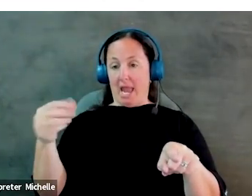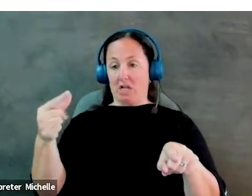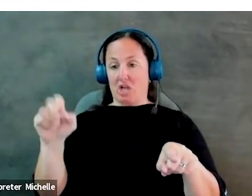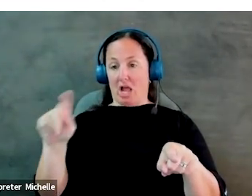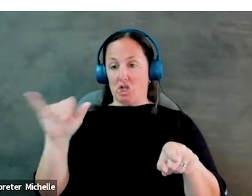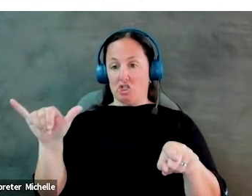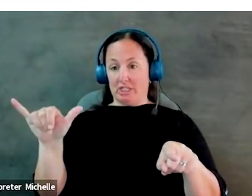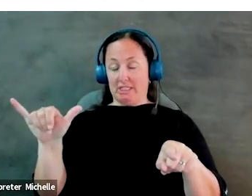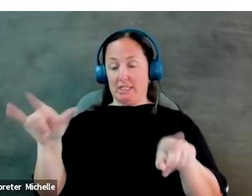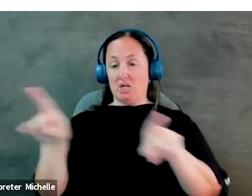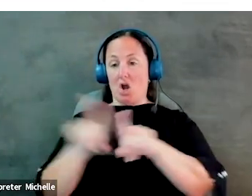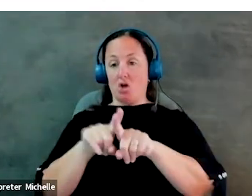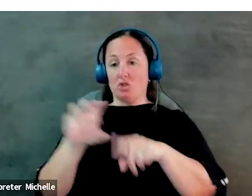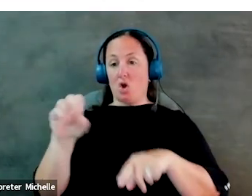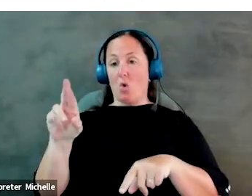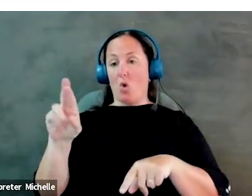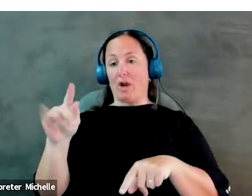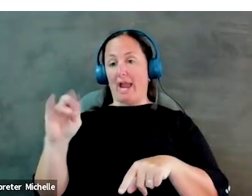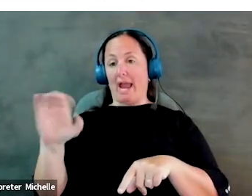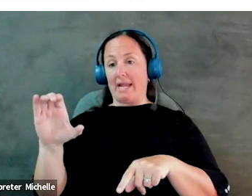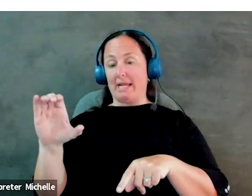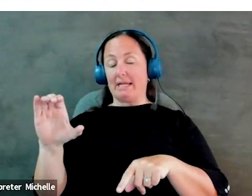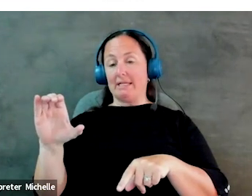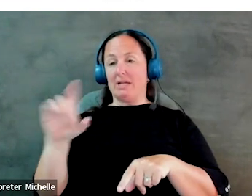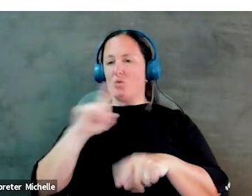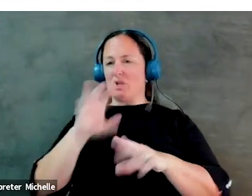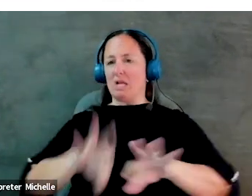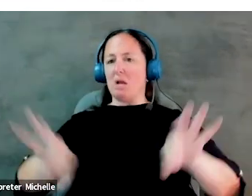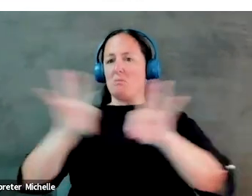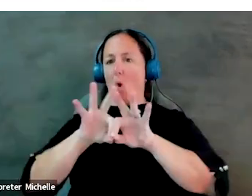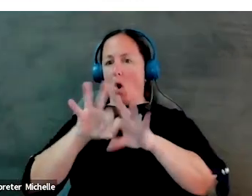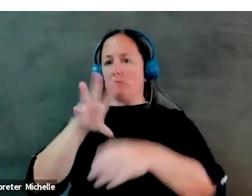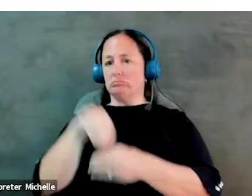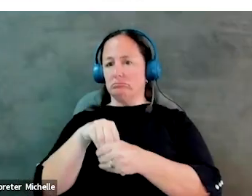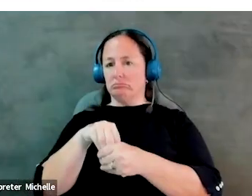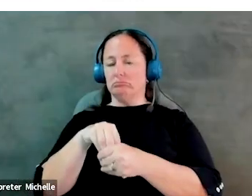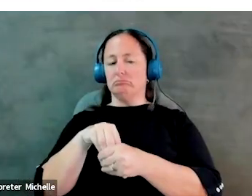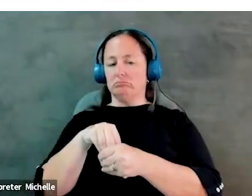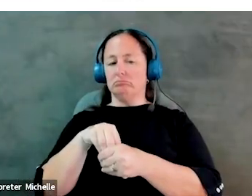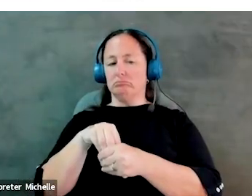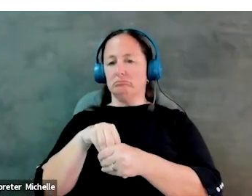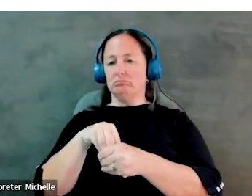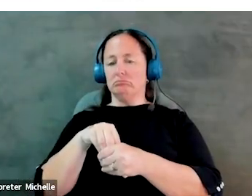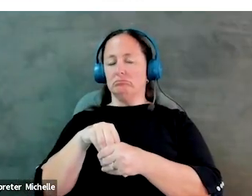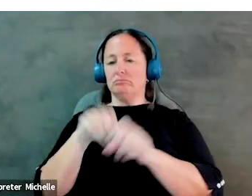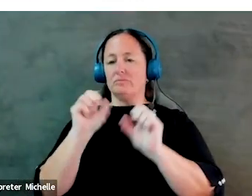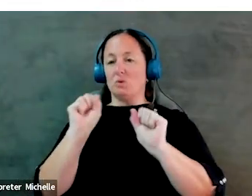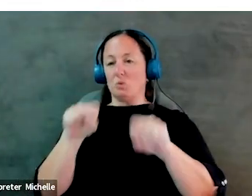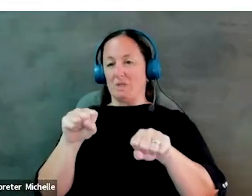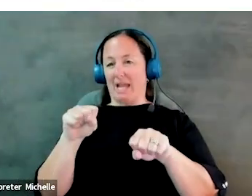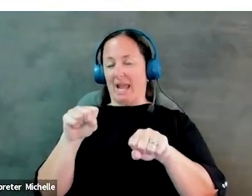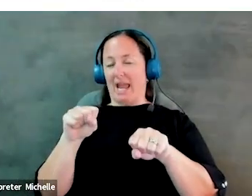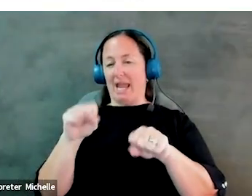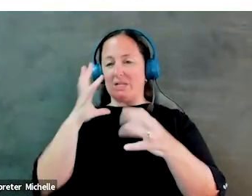and the geology, as well as the organic matter, were important variables to be able